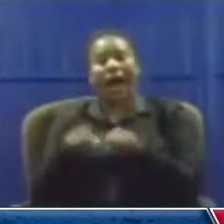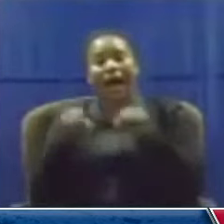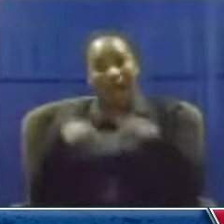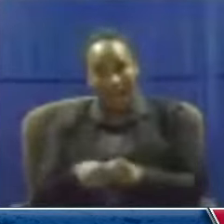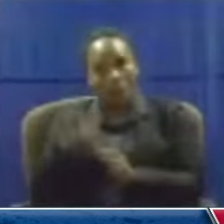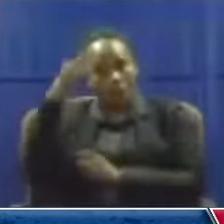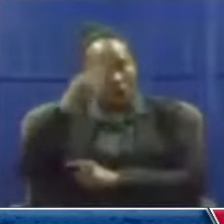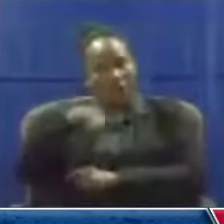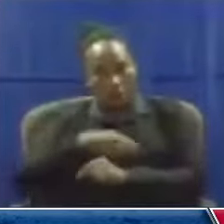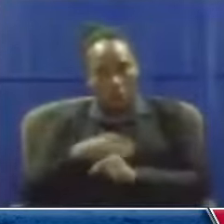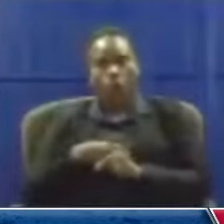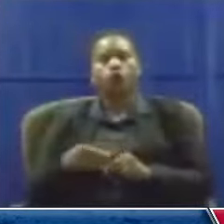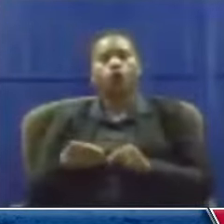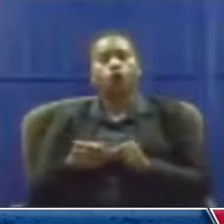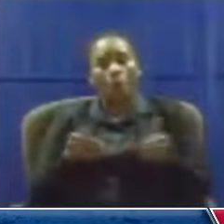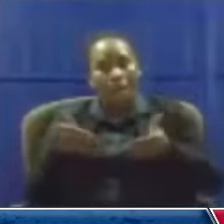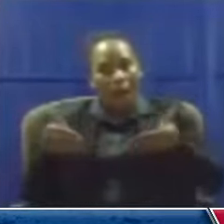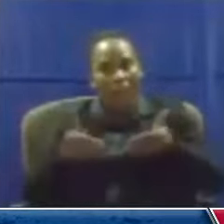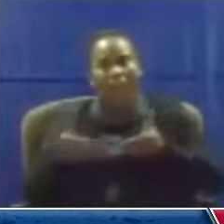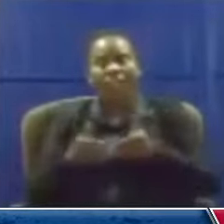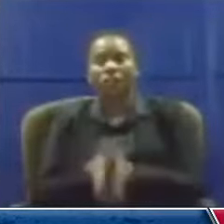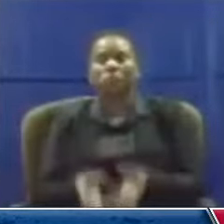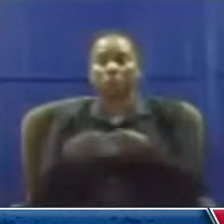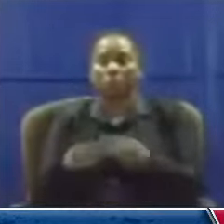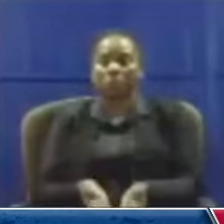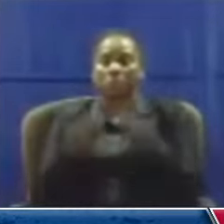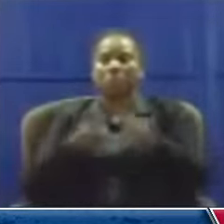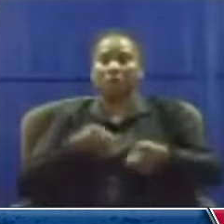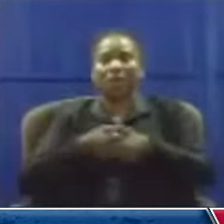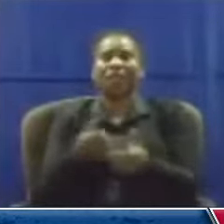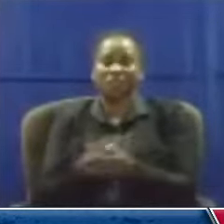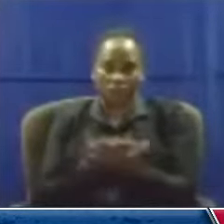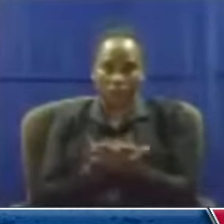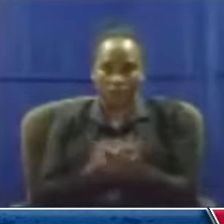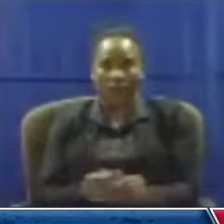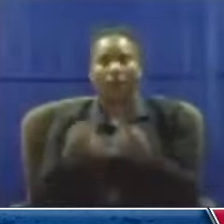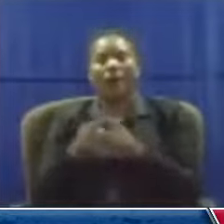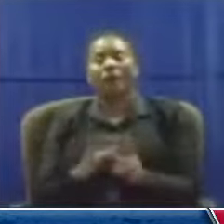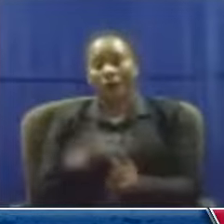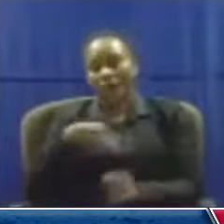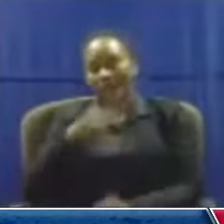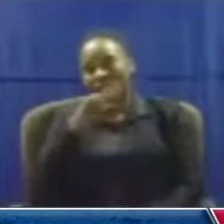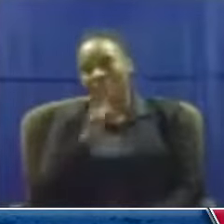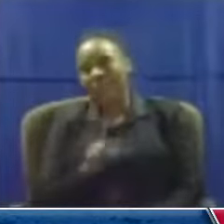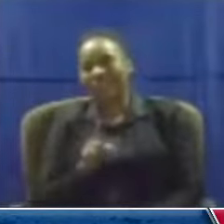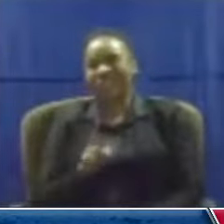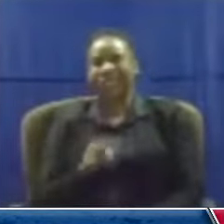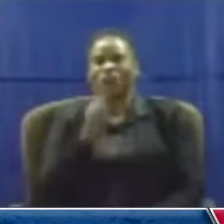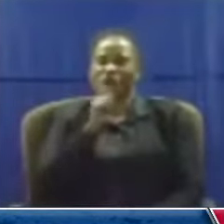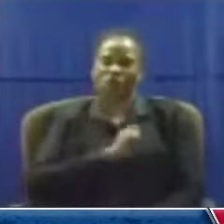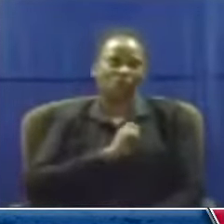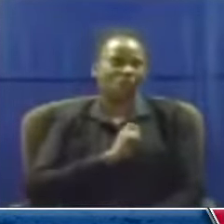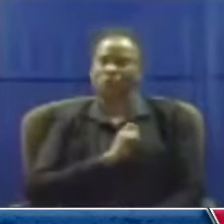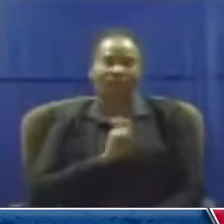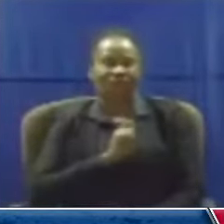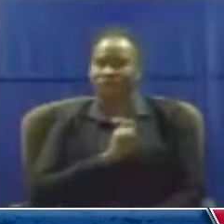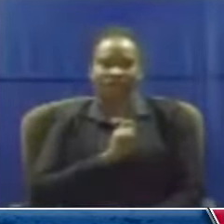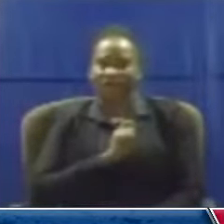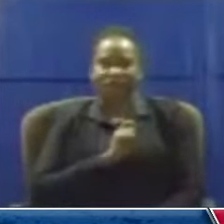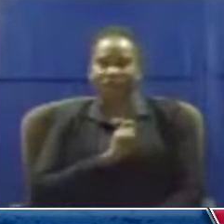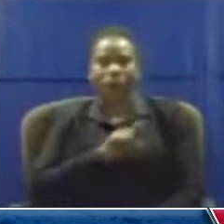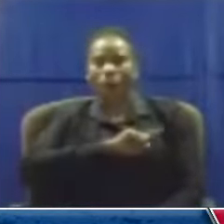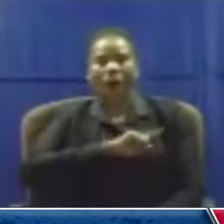manage the rescue efforts and recovery efforts centrally. But I say in theory, because in the real world, this is